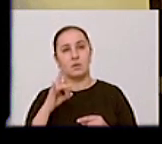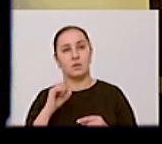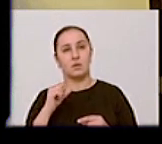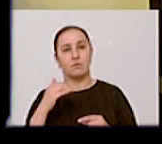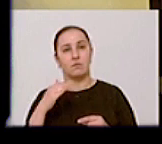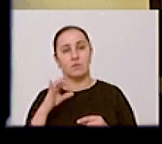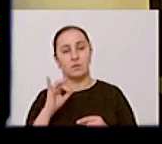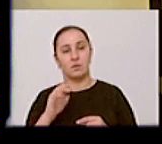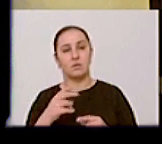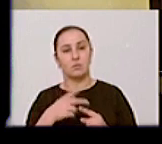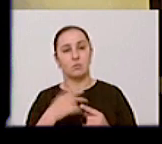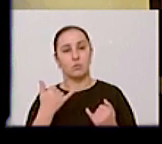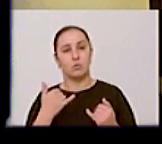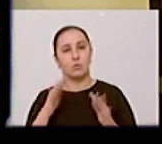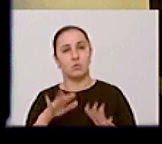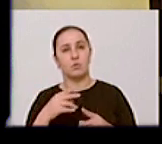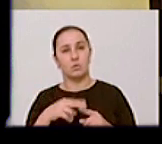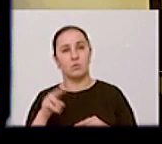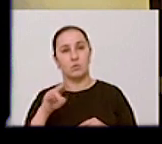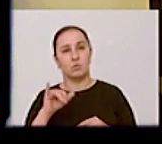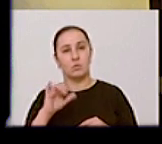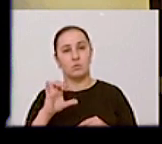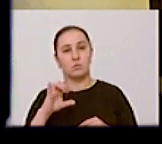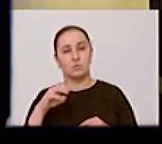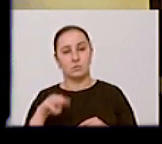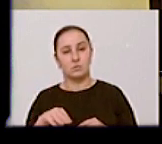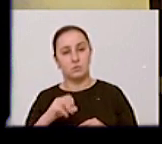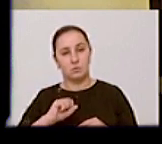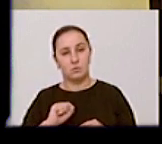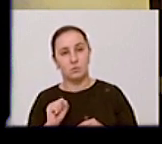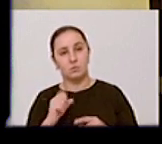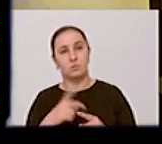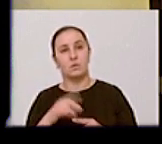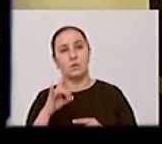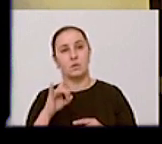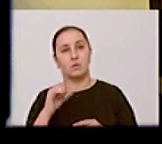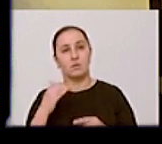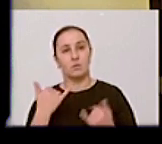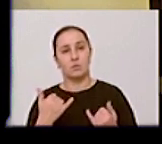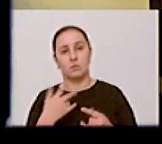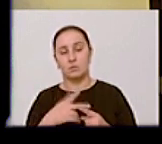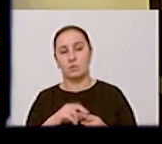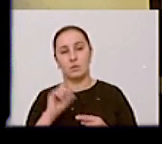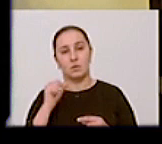Rafiq, bu o'rinda do'st. Albatta, bugungi kunda rafiq so'zi